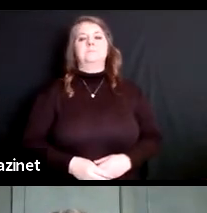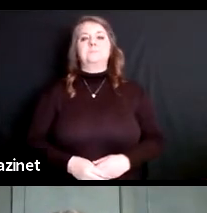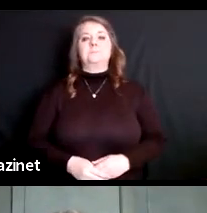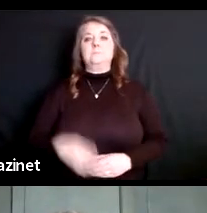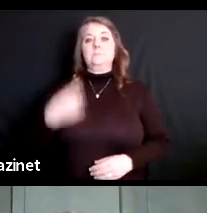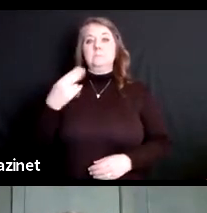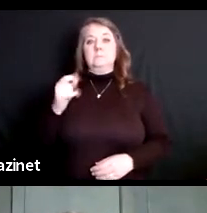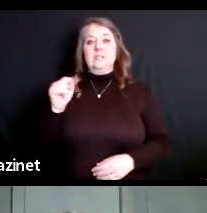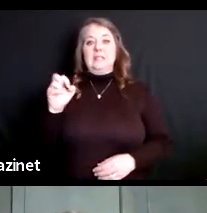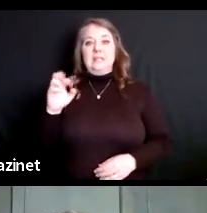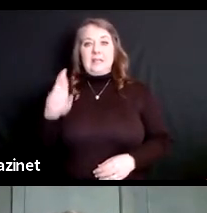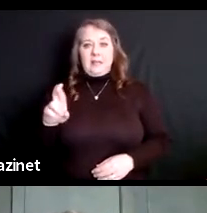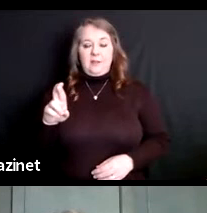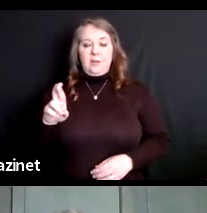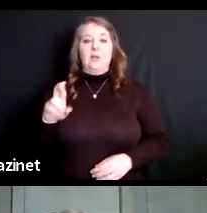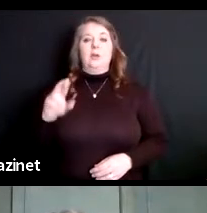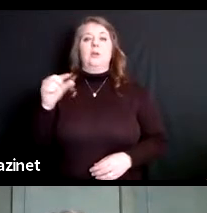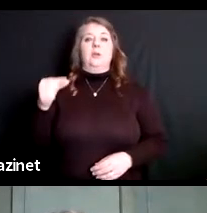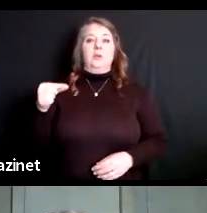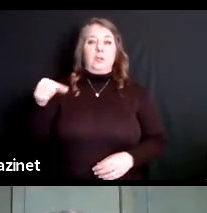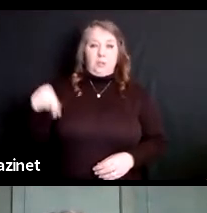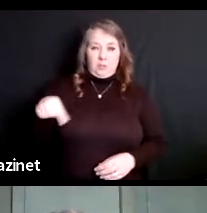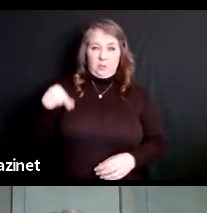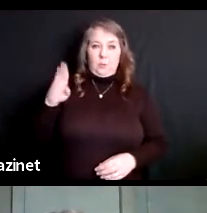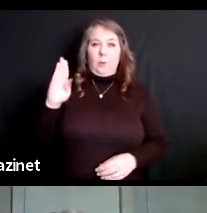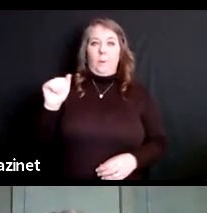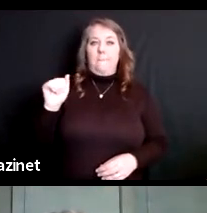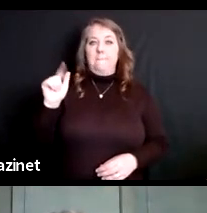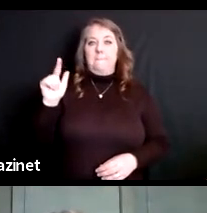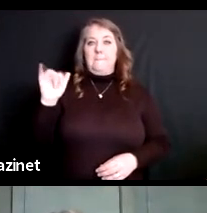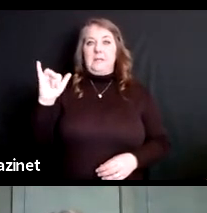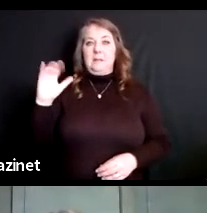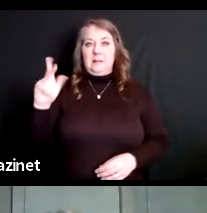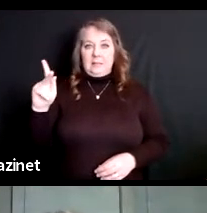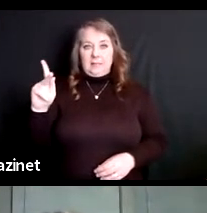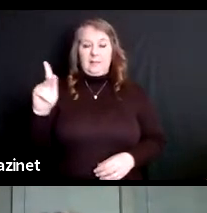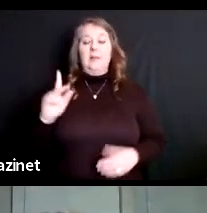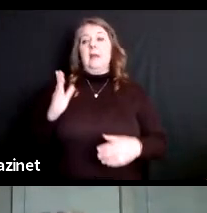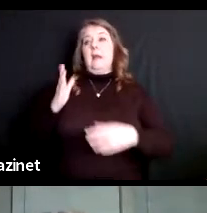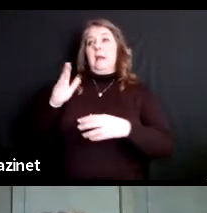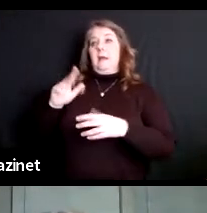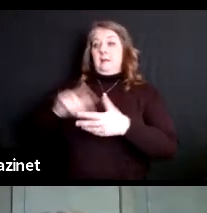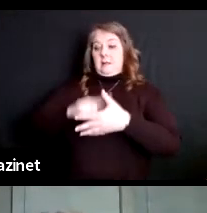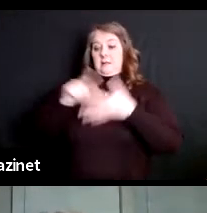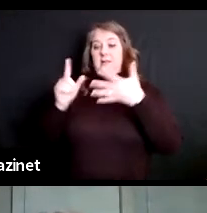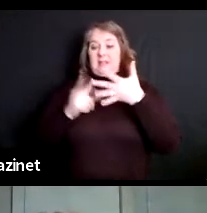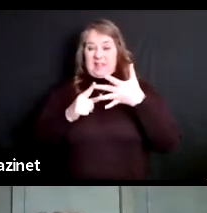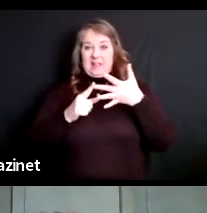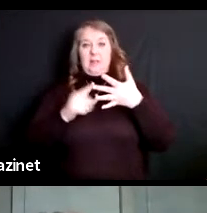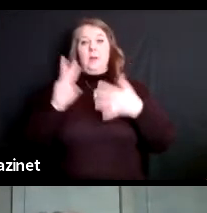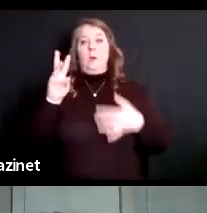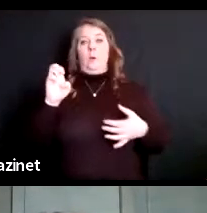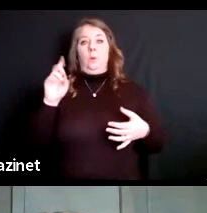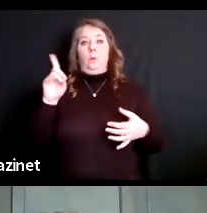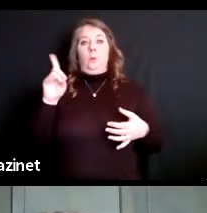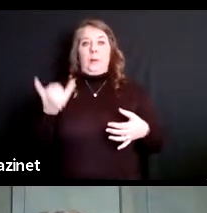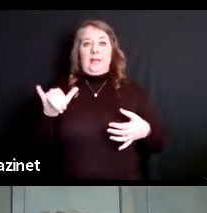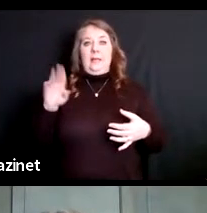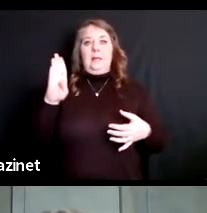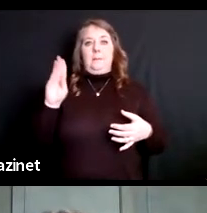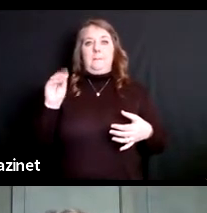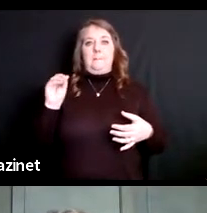Heather Kubalik is up next, and after Ms. Kubalik, it'll be Wendy Boyce.